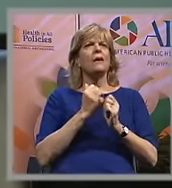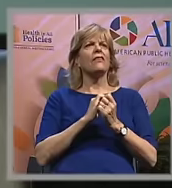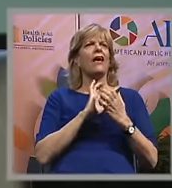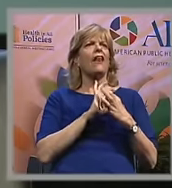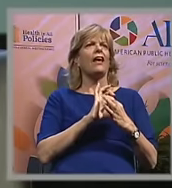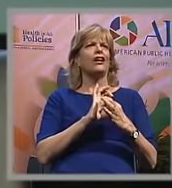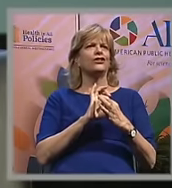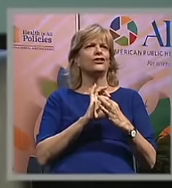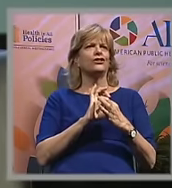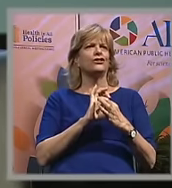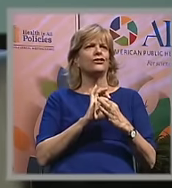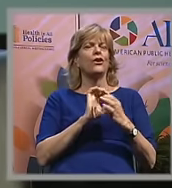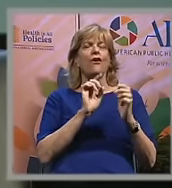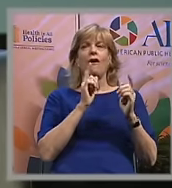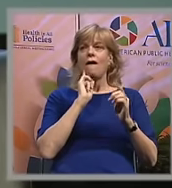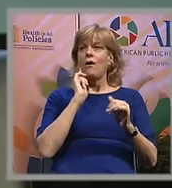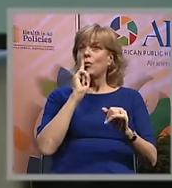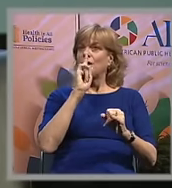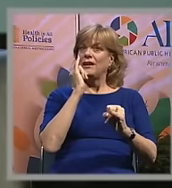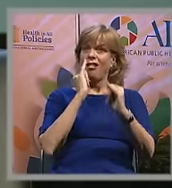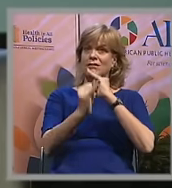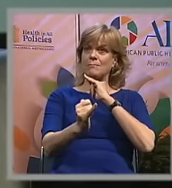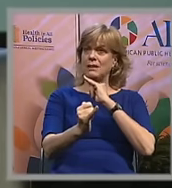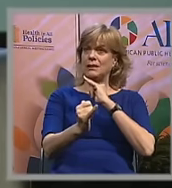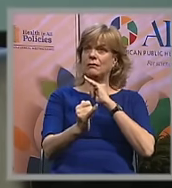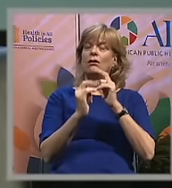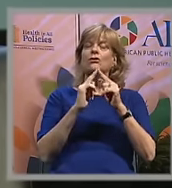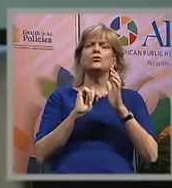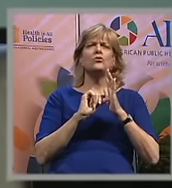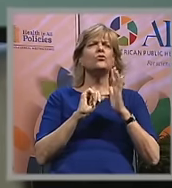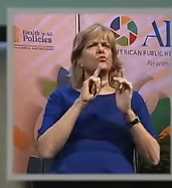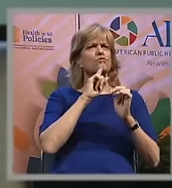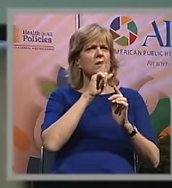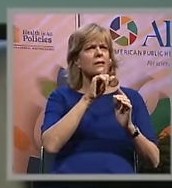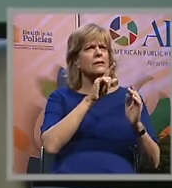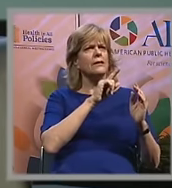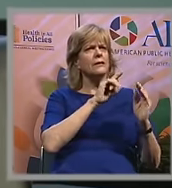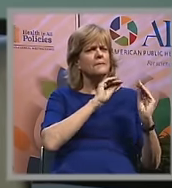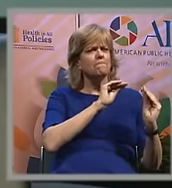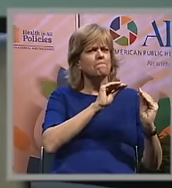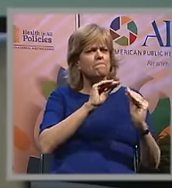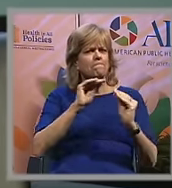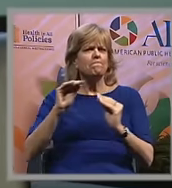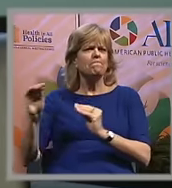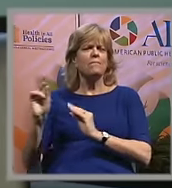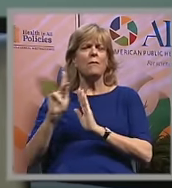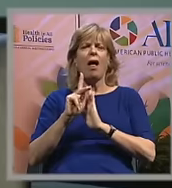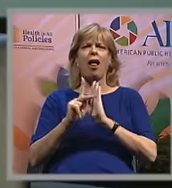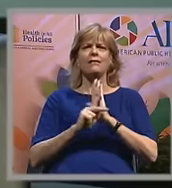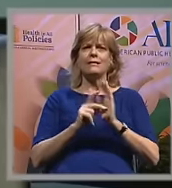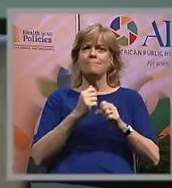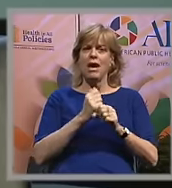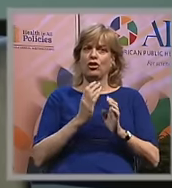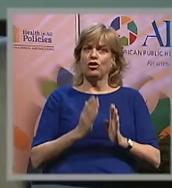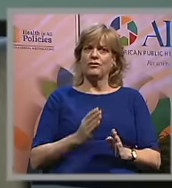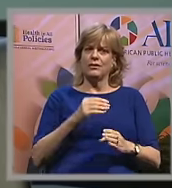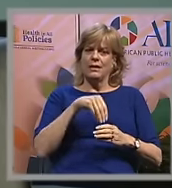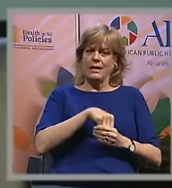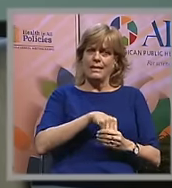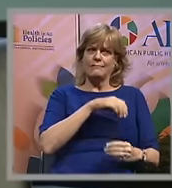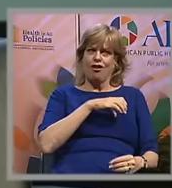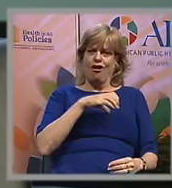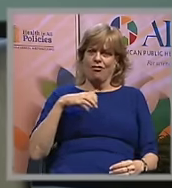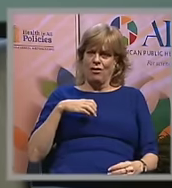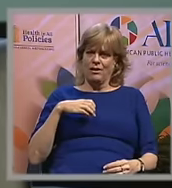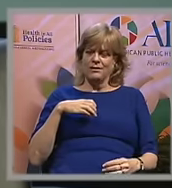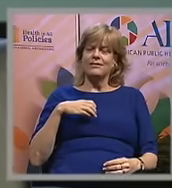linkage. And ultimately, I think, to impress upon policymakers in Congress about this linkage